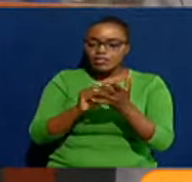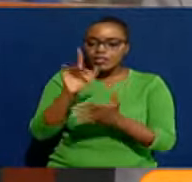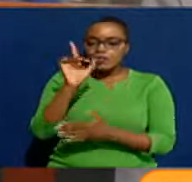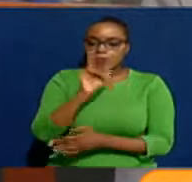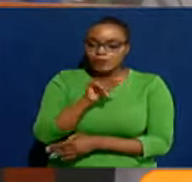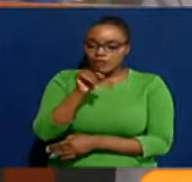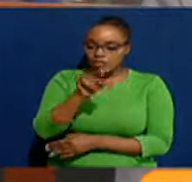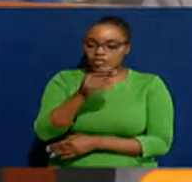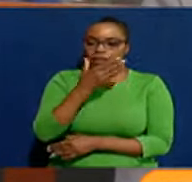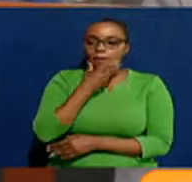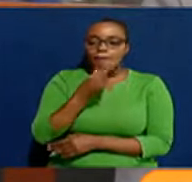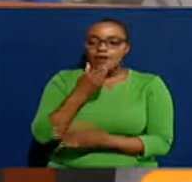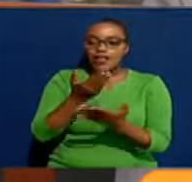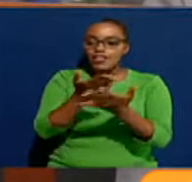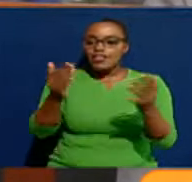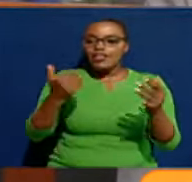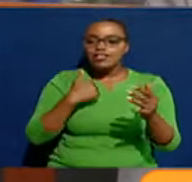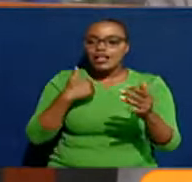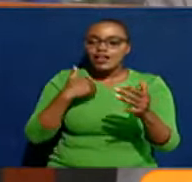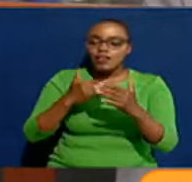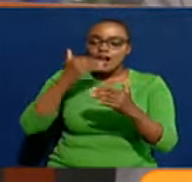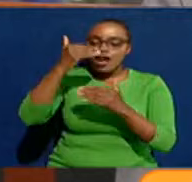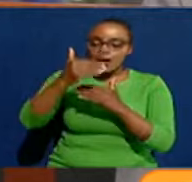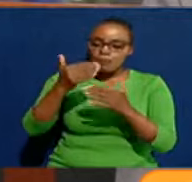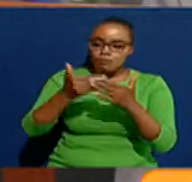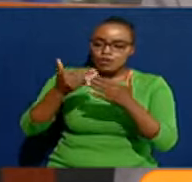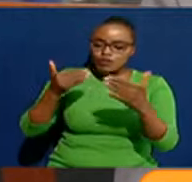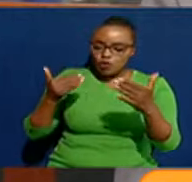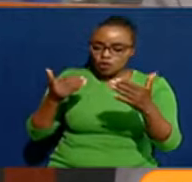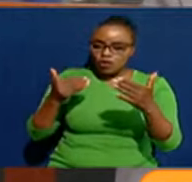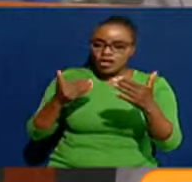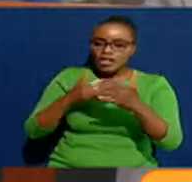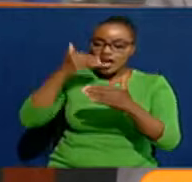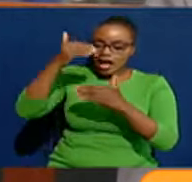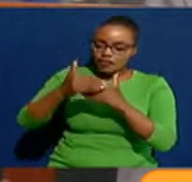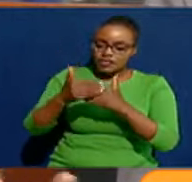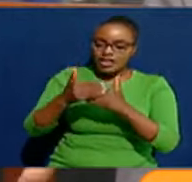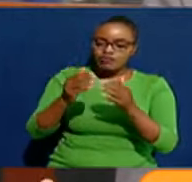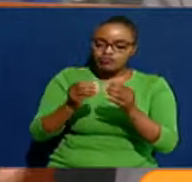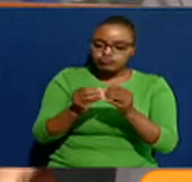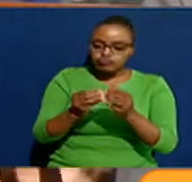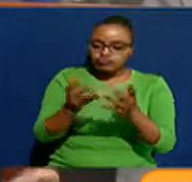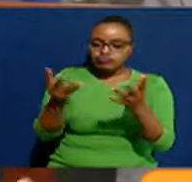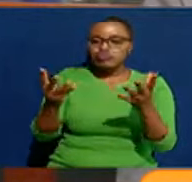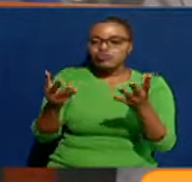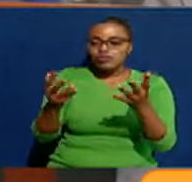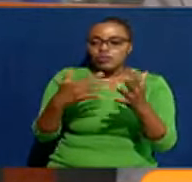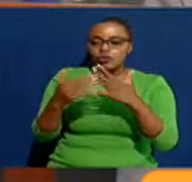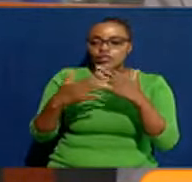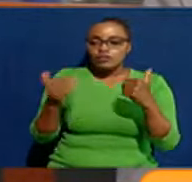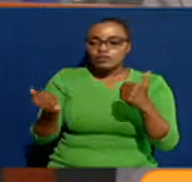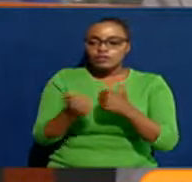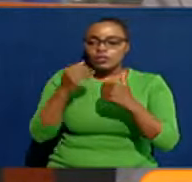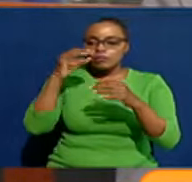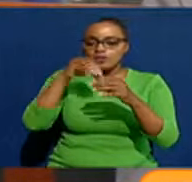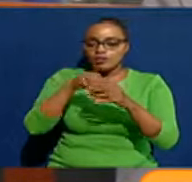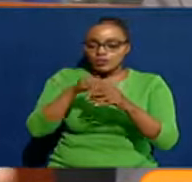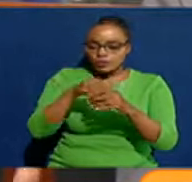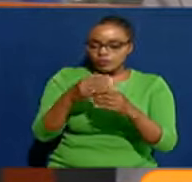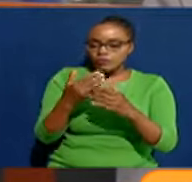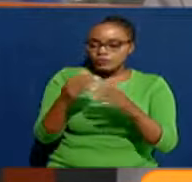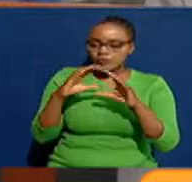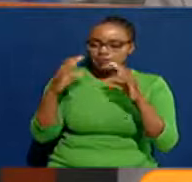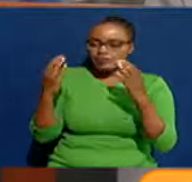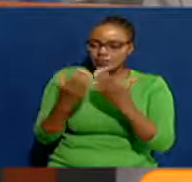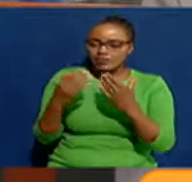here out there, there is post-release monitoring that also happens, just the same way it happens in, you know, pharmaceutical world. It